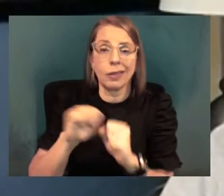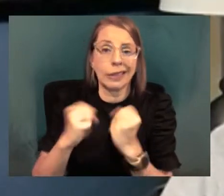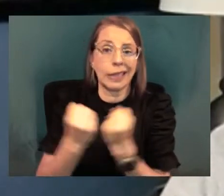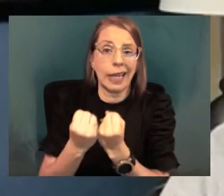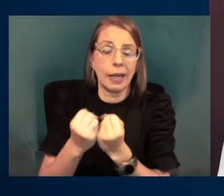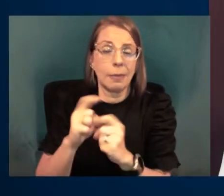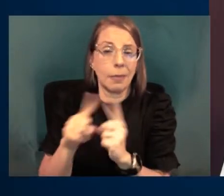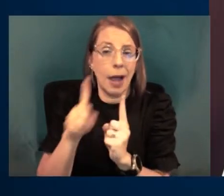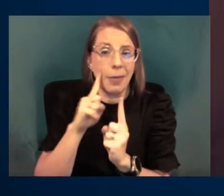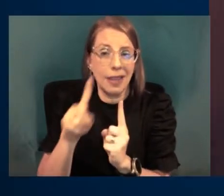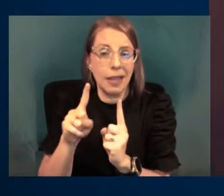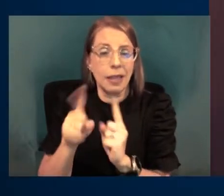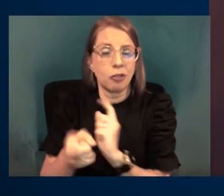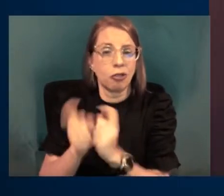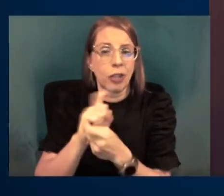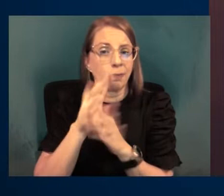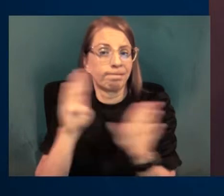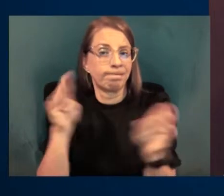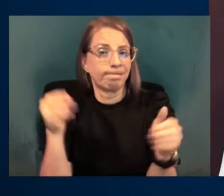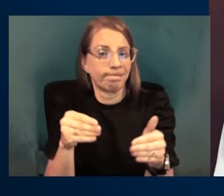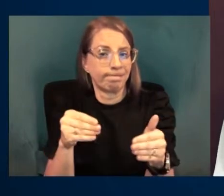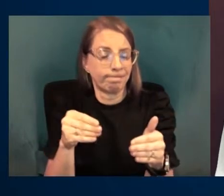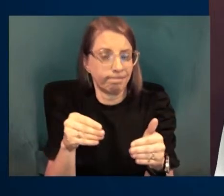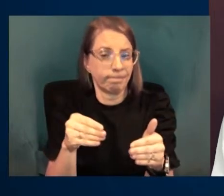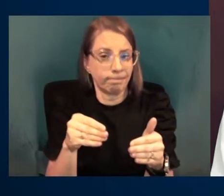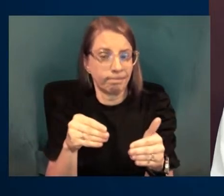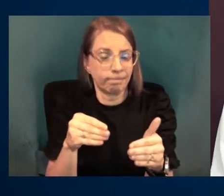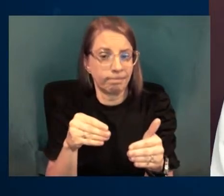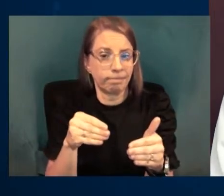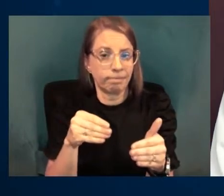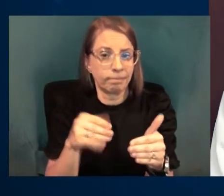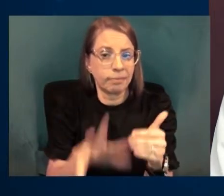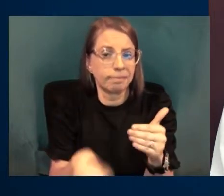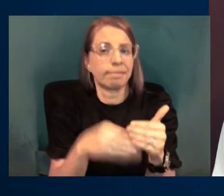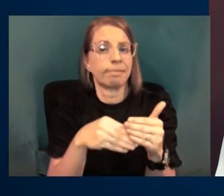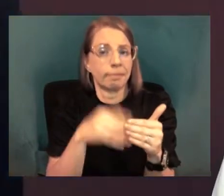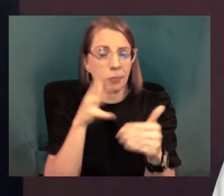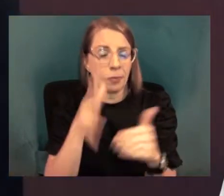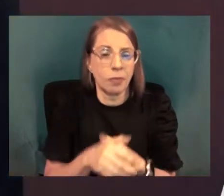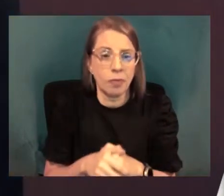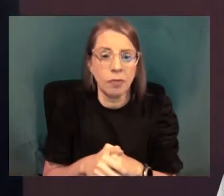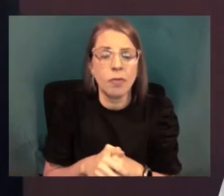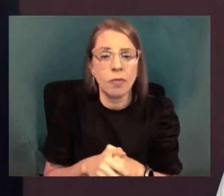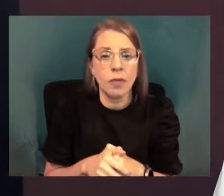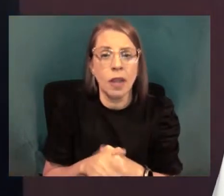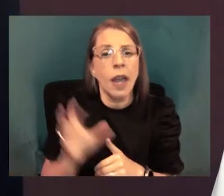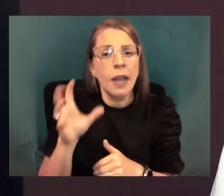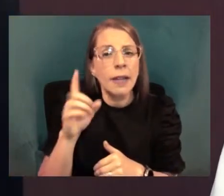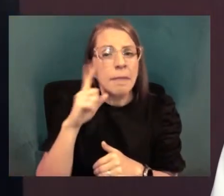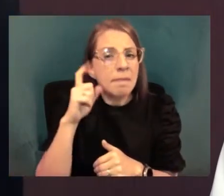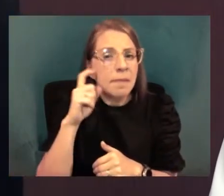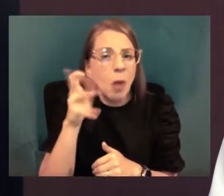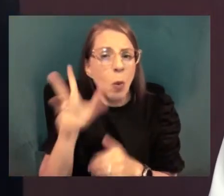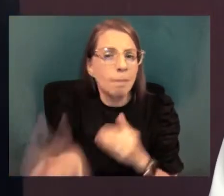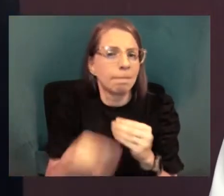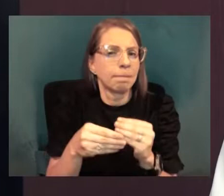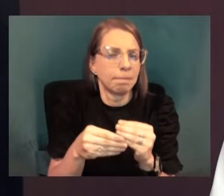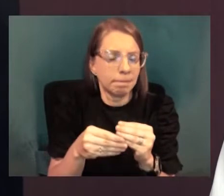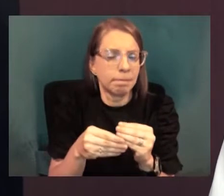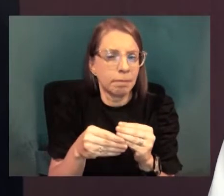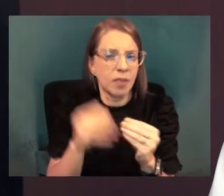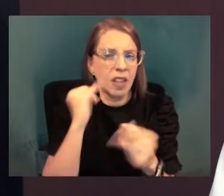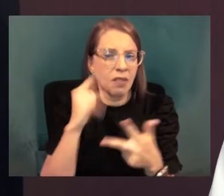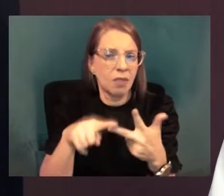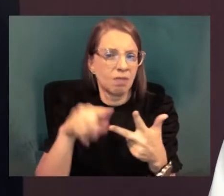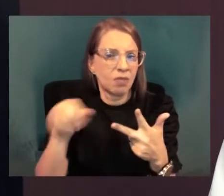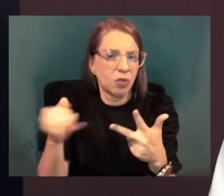direction. Yeah, I think that's right, and I think, I bet they will come in that direction. As you cited, there was a New England Journal of Medicine